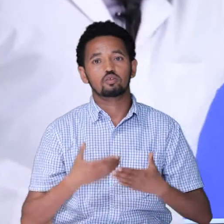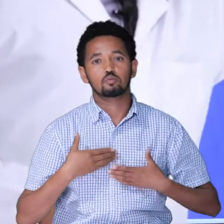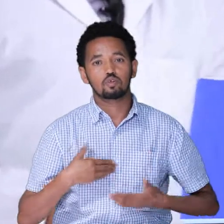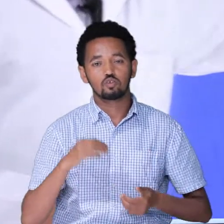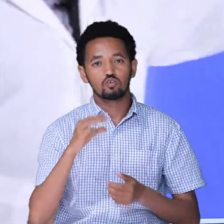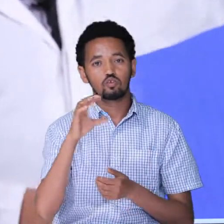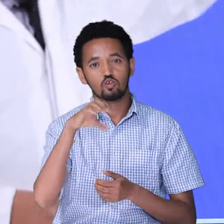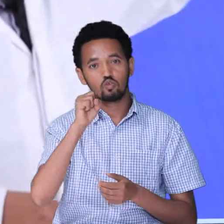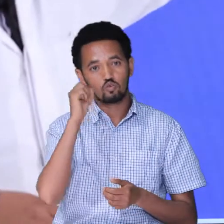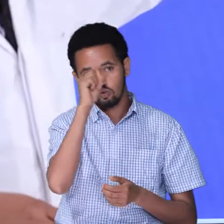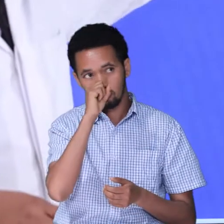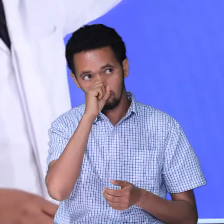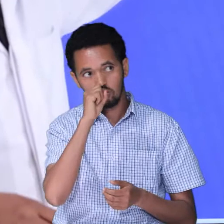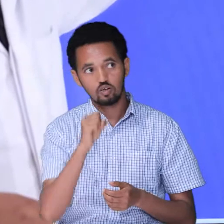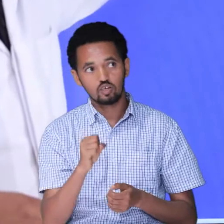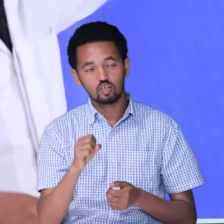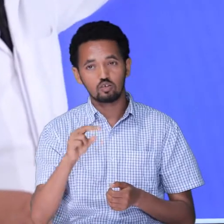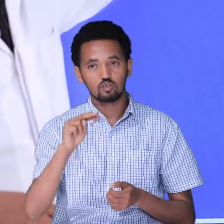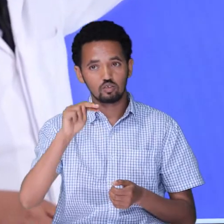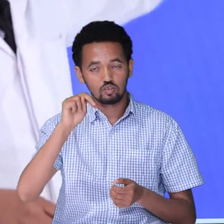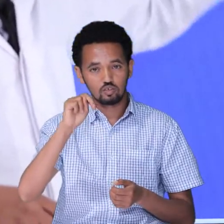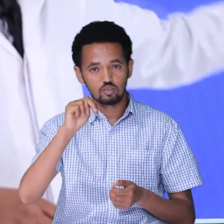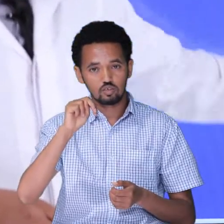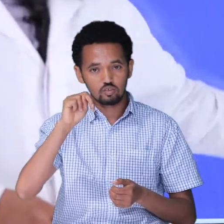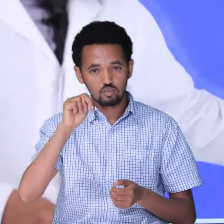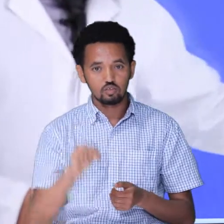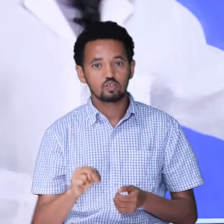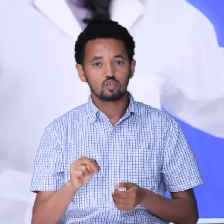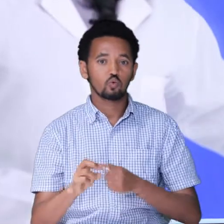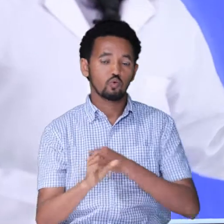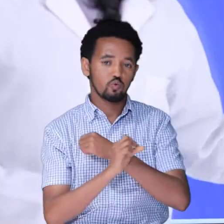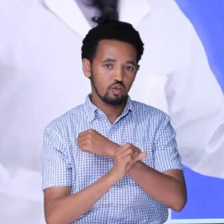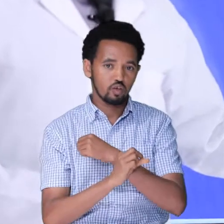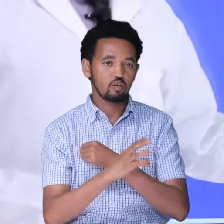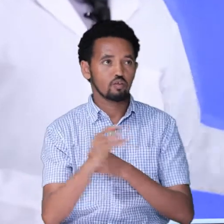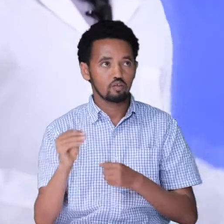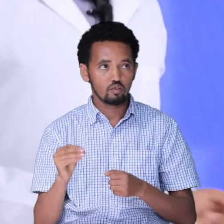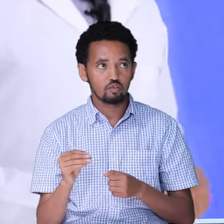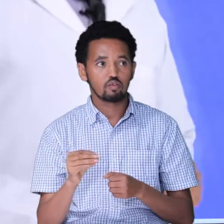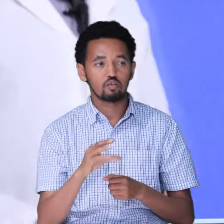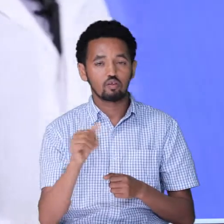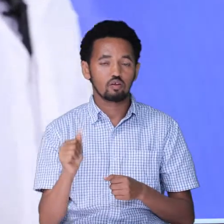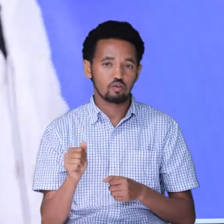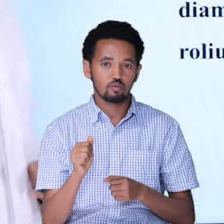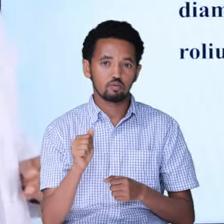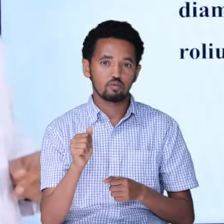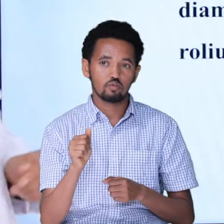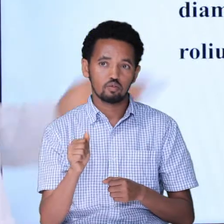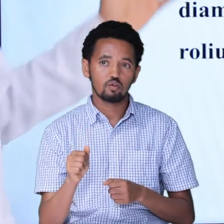Somalia, and the northern part around Tunisia. In the south, the Republic of South